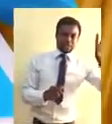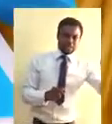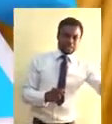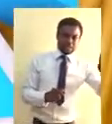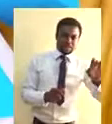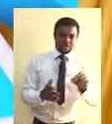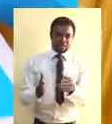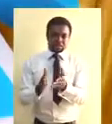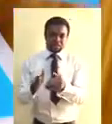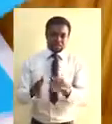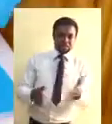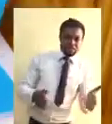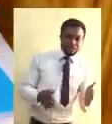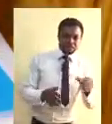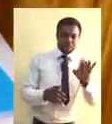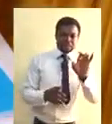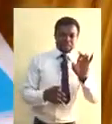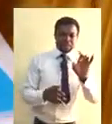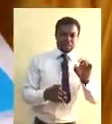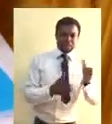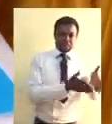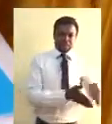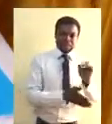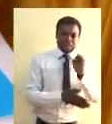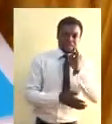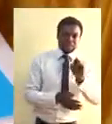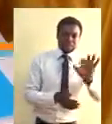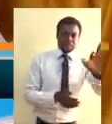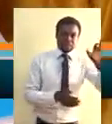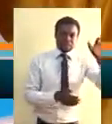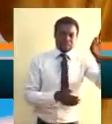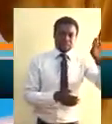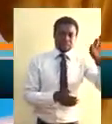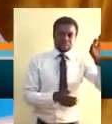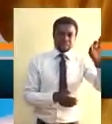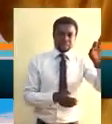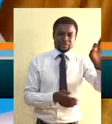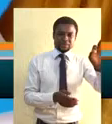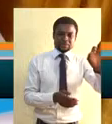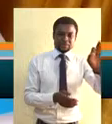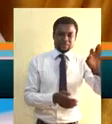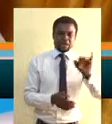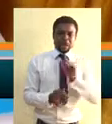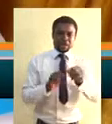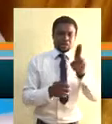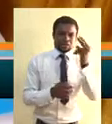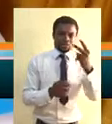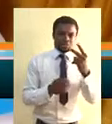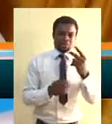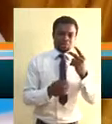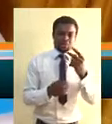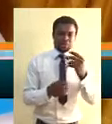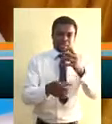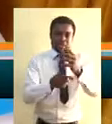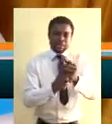and this side is 19, so 8 by 19. So I can look for 8 by 19 and